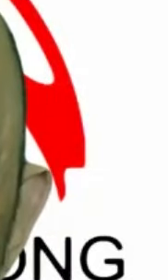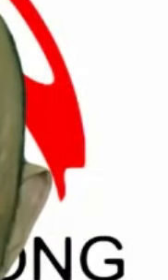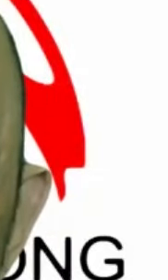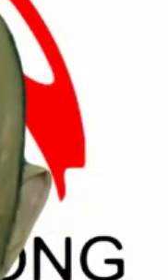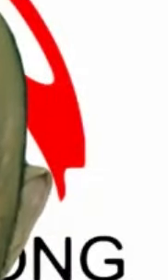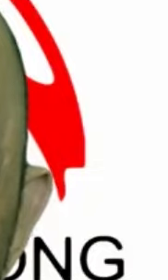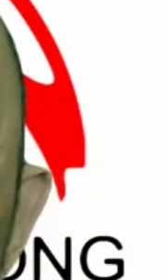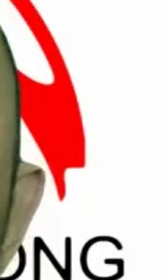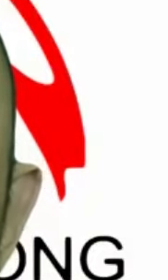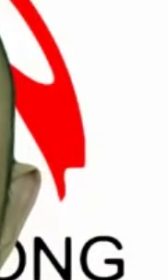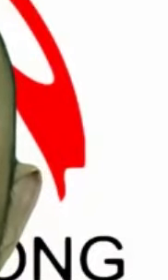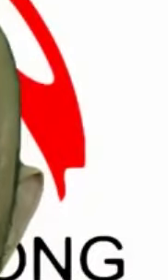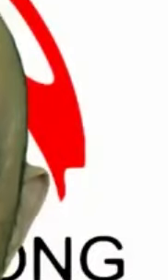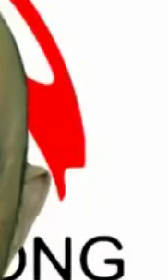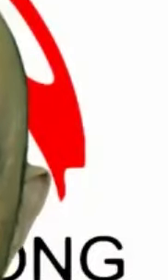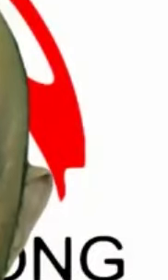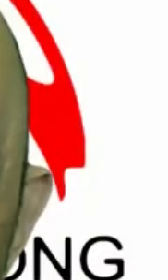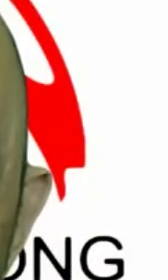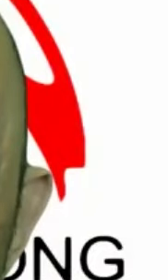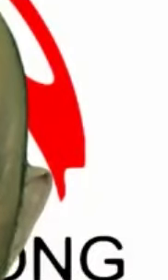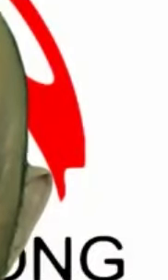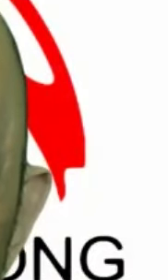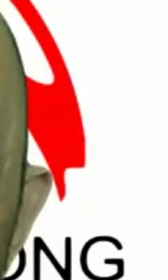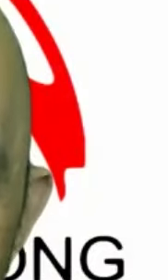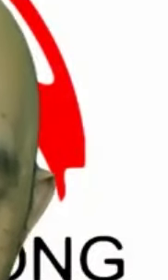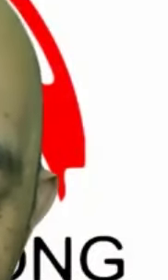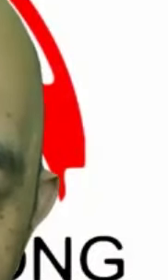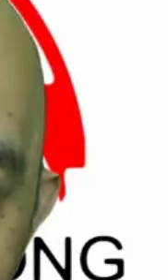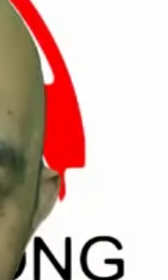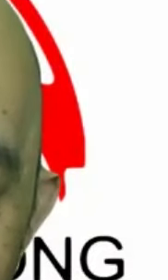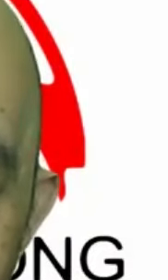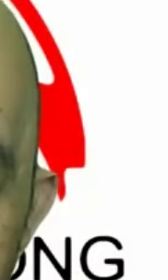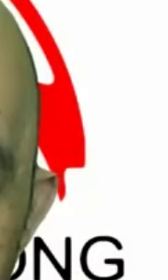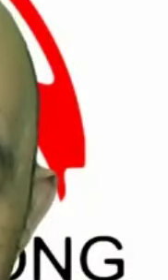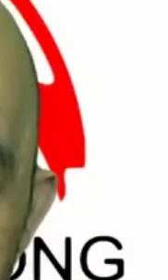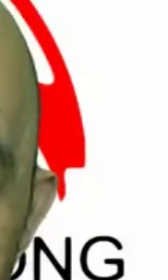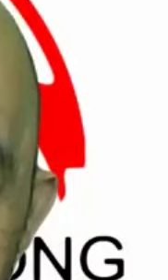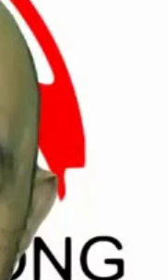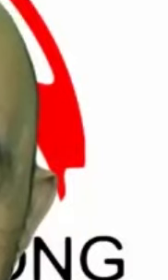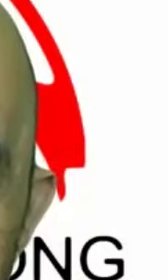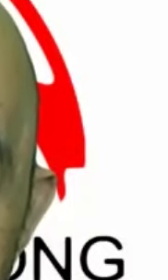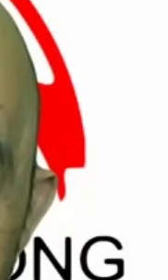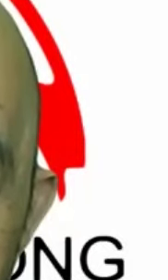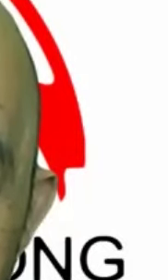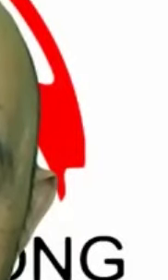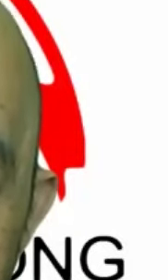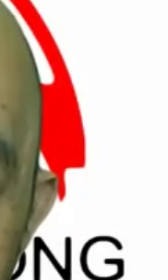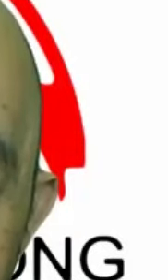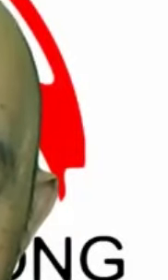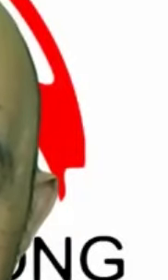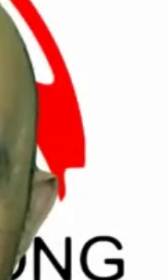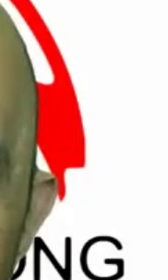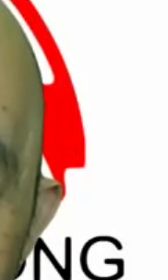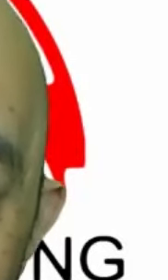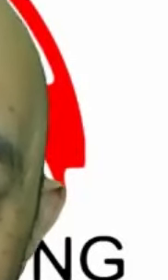to work with. All disabilities have their issues. For instance, you have people that